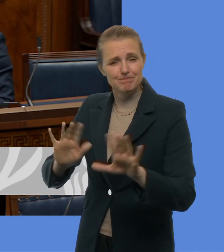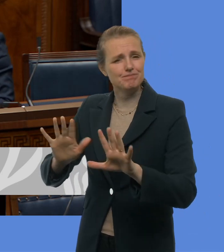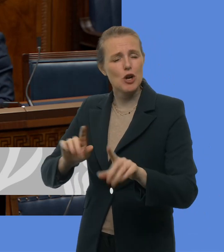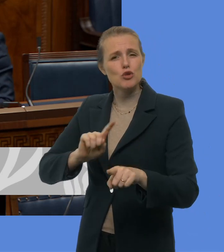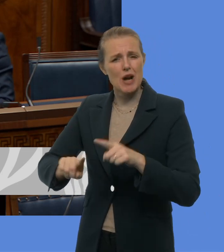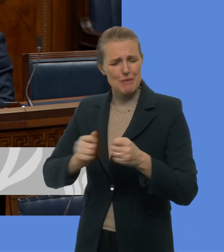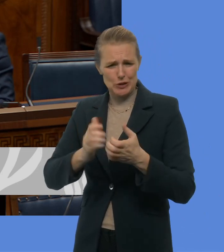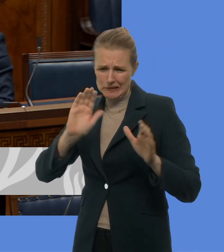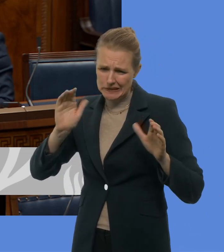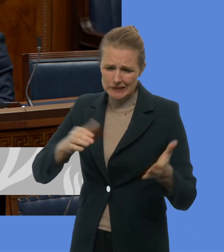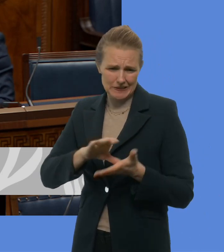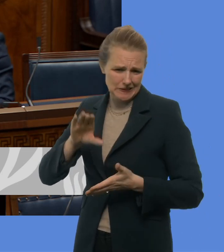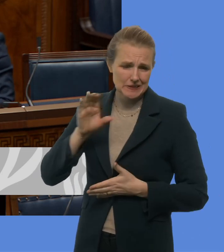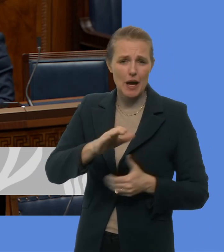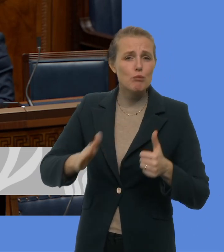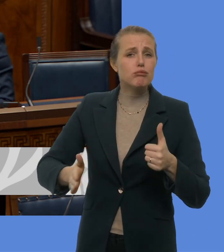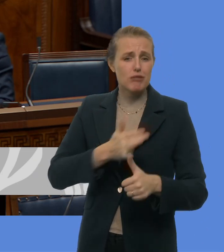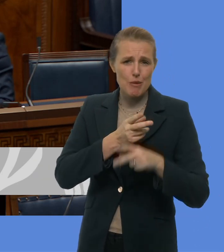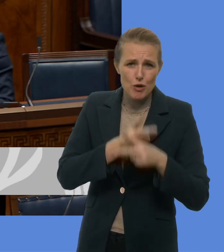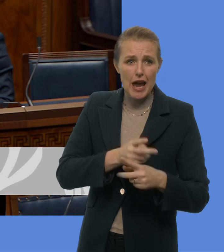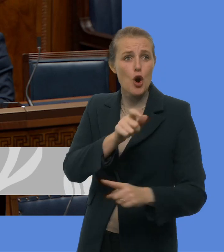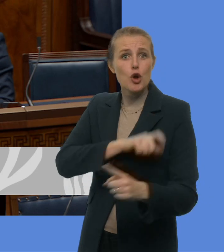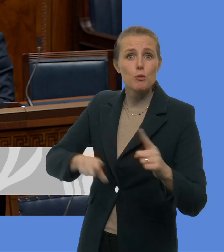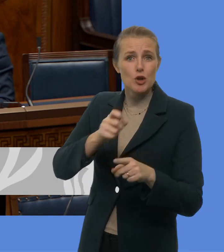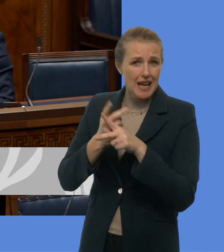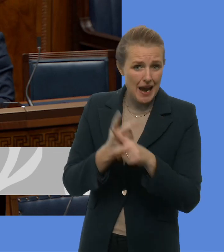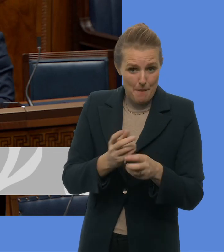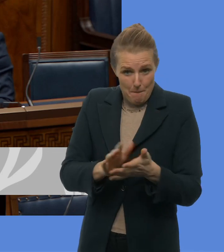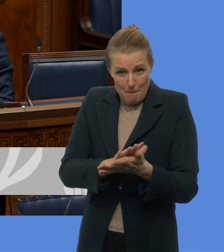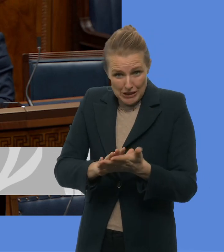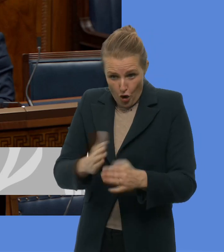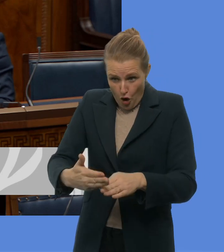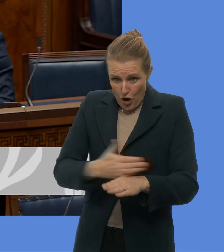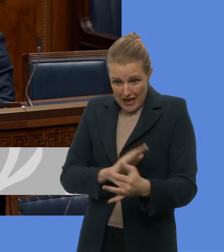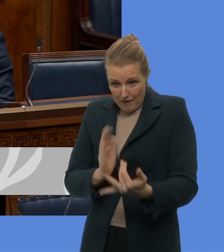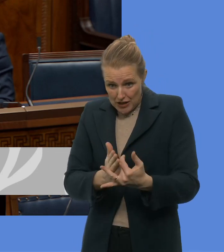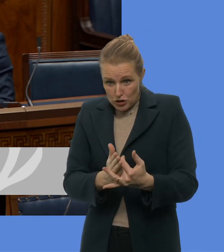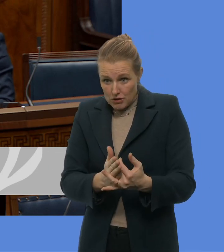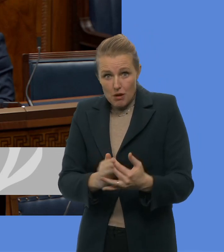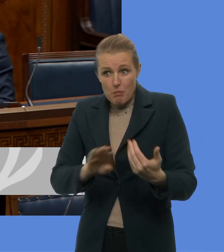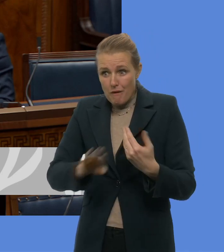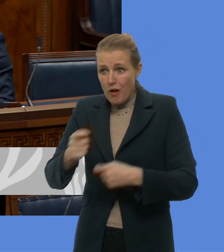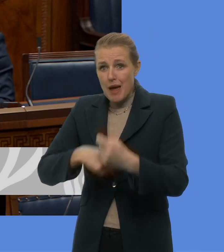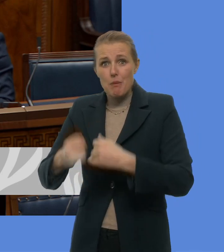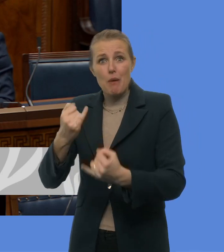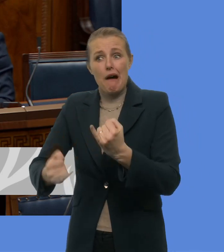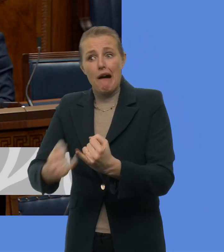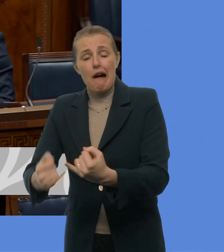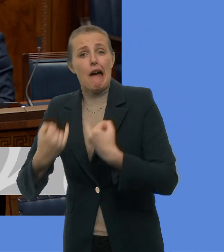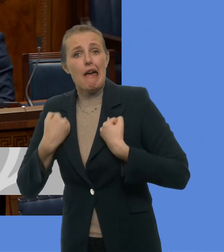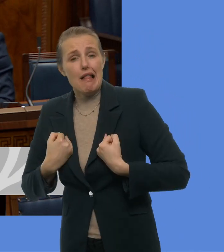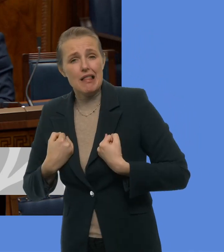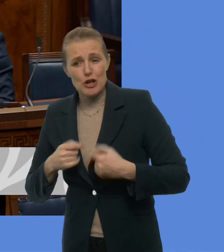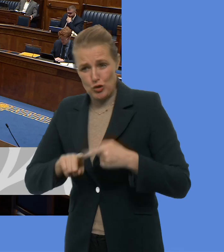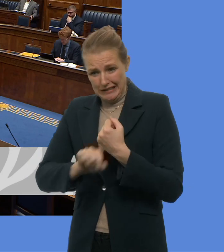care, into social care, into prevention and into early intervention, and making sure that people do not